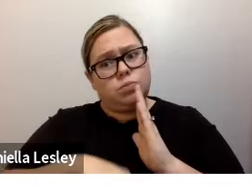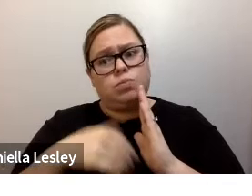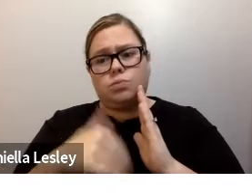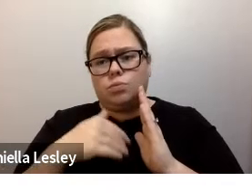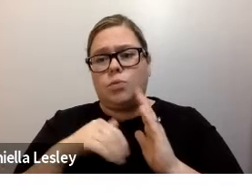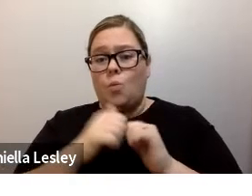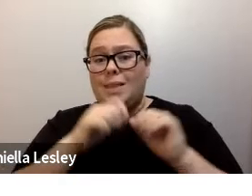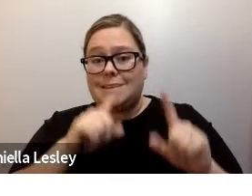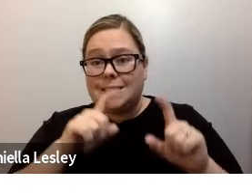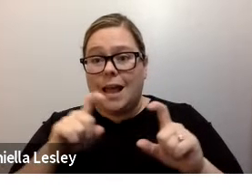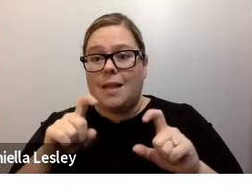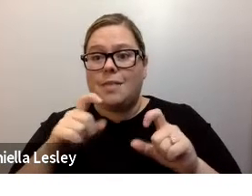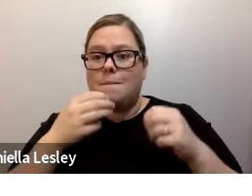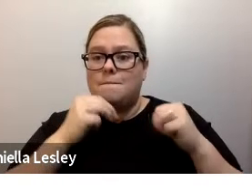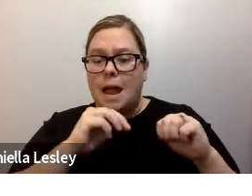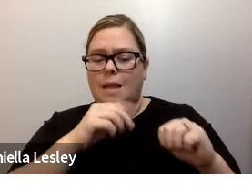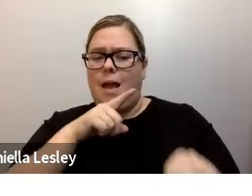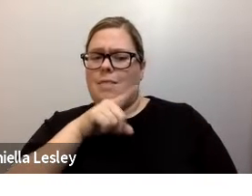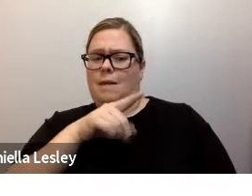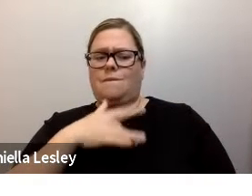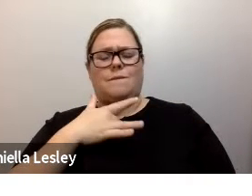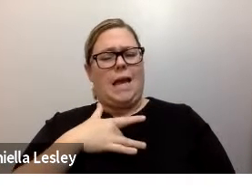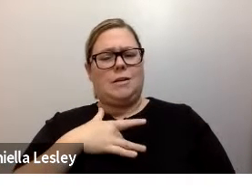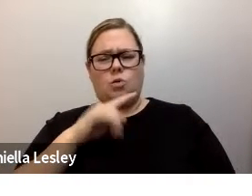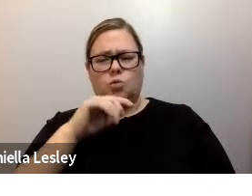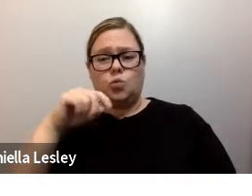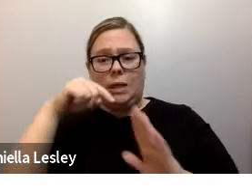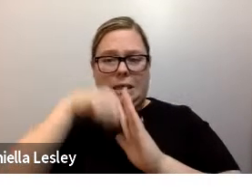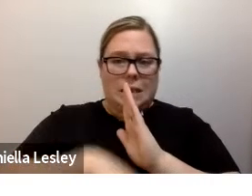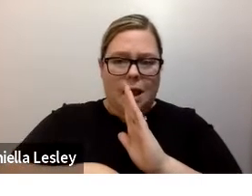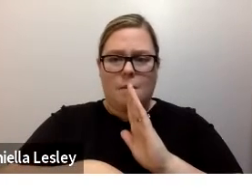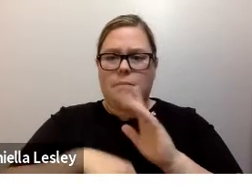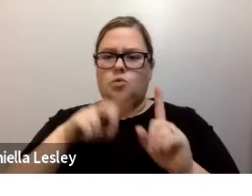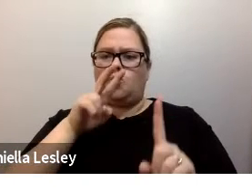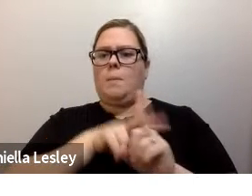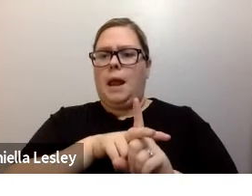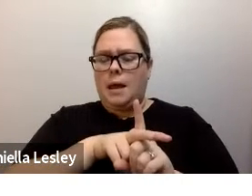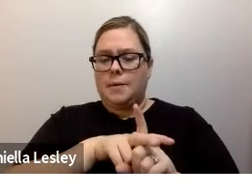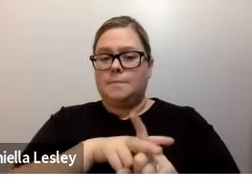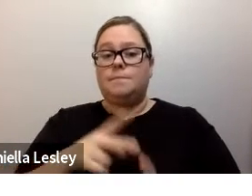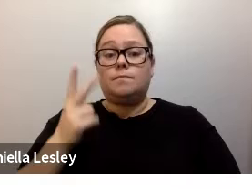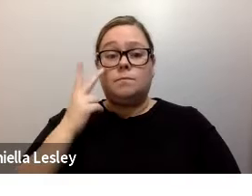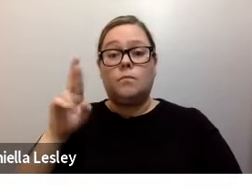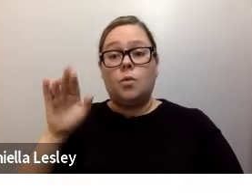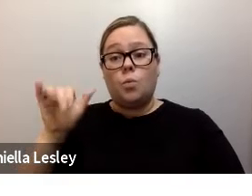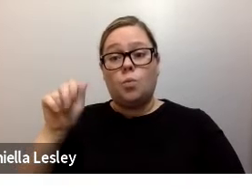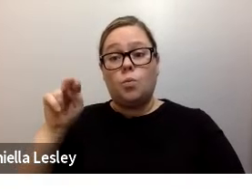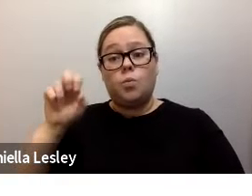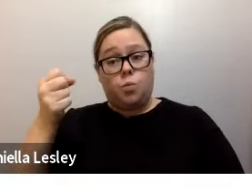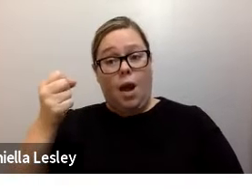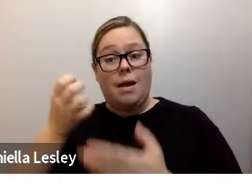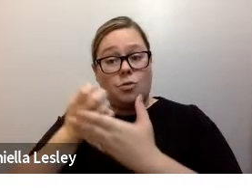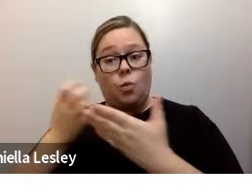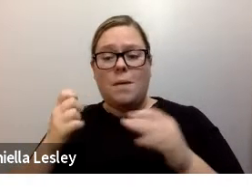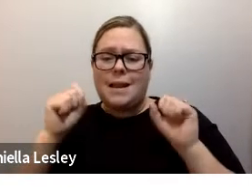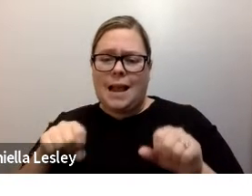they felt that they were too in-depth to apply. Now, we saw Ryan's equipment, so we know it can be done.